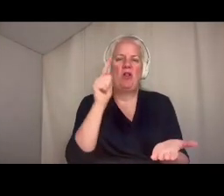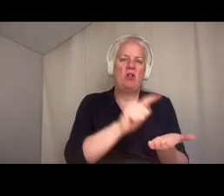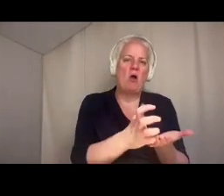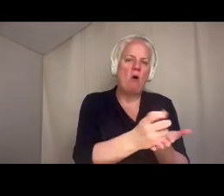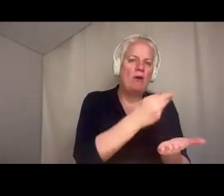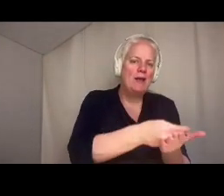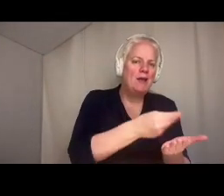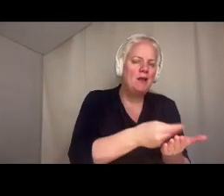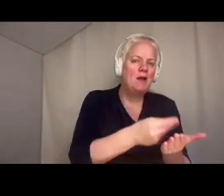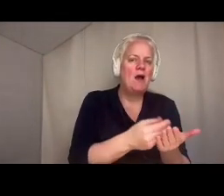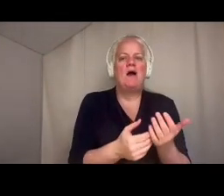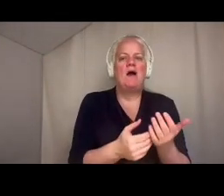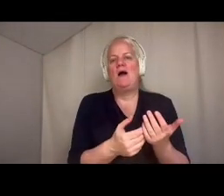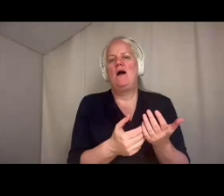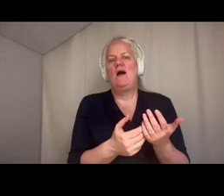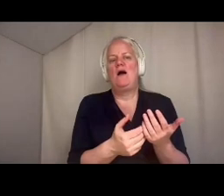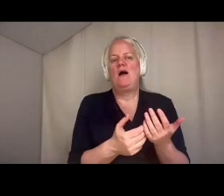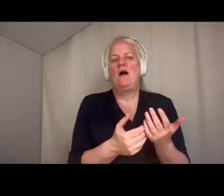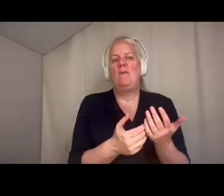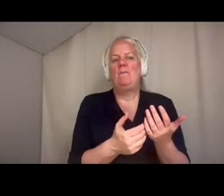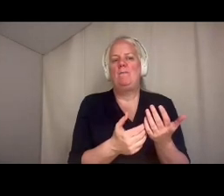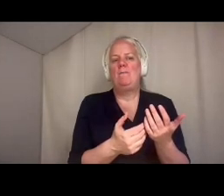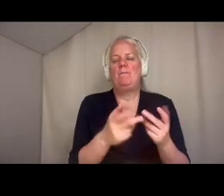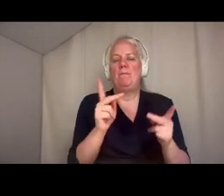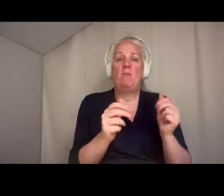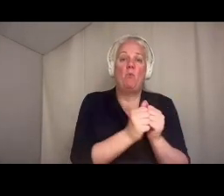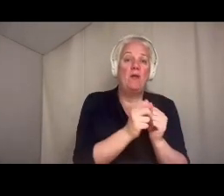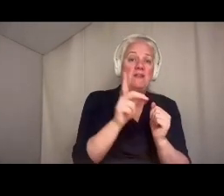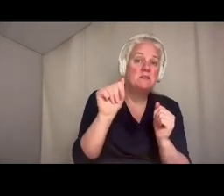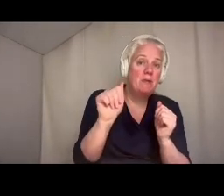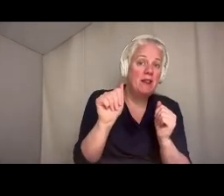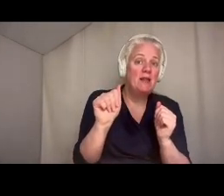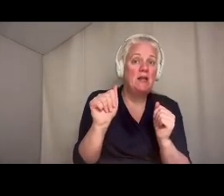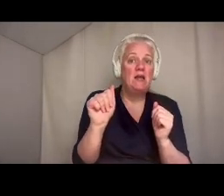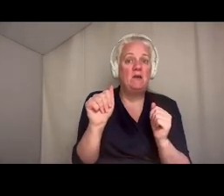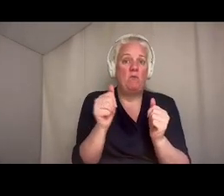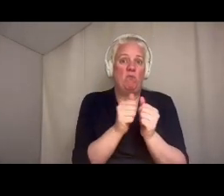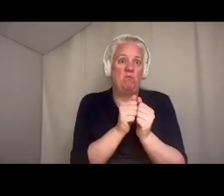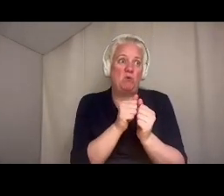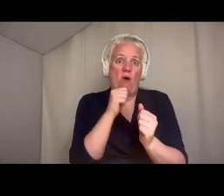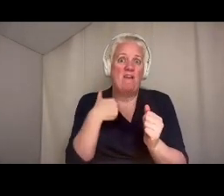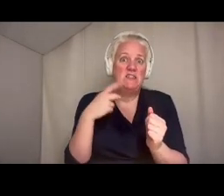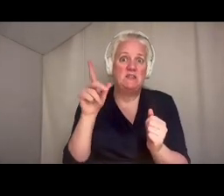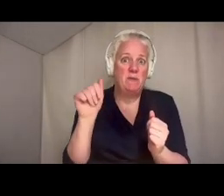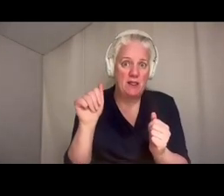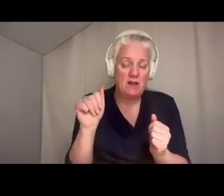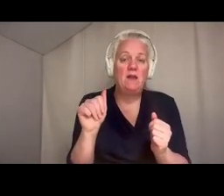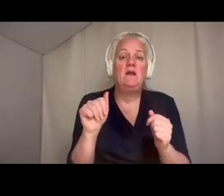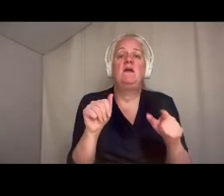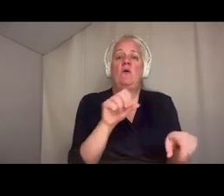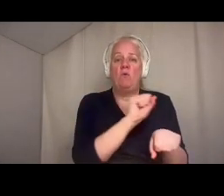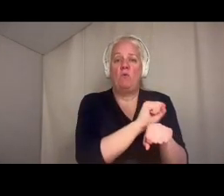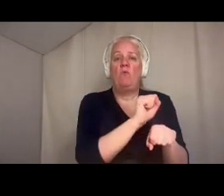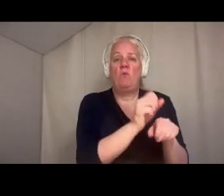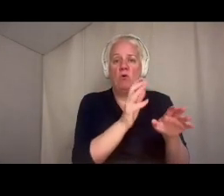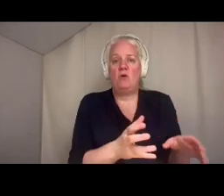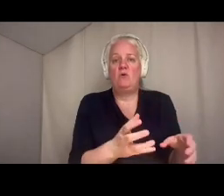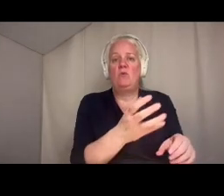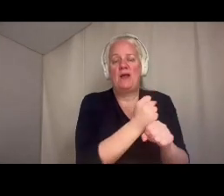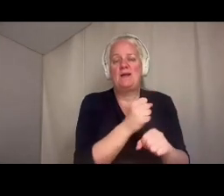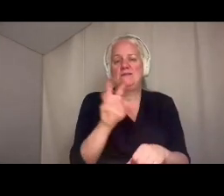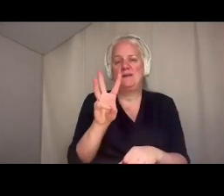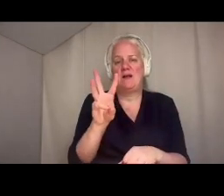disability. A worker can be someone who receives a W-2. That means they're employed by an